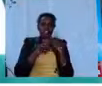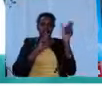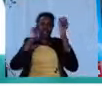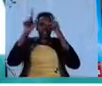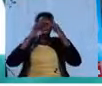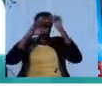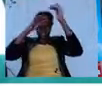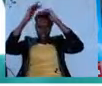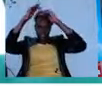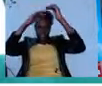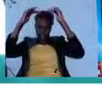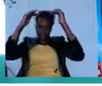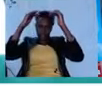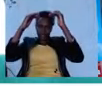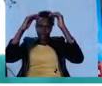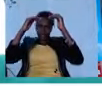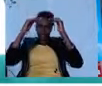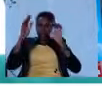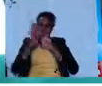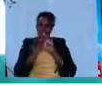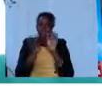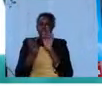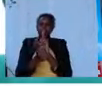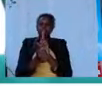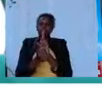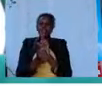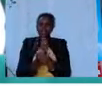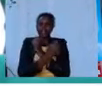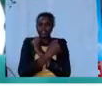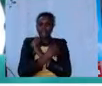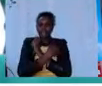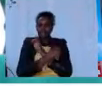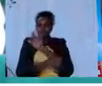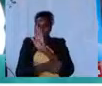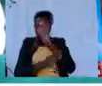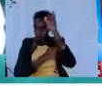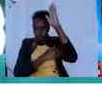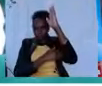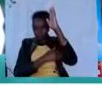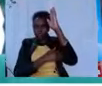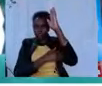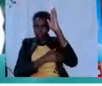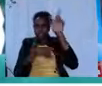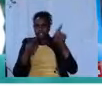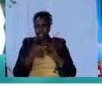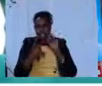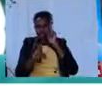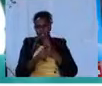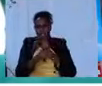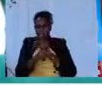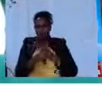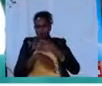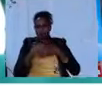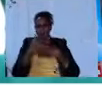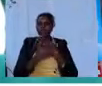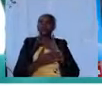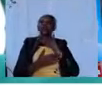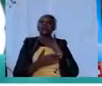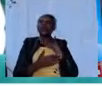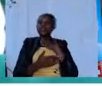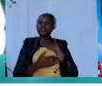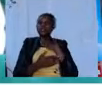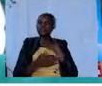the sky." Chapter 11. "Love the Lord your God and keep his requirements,